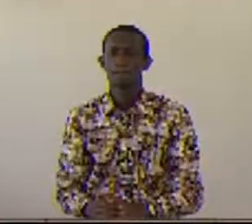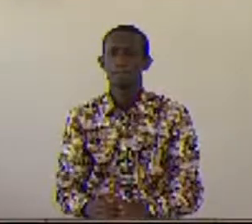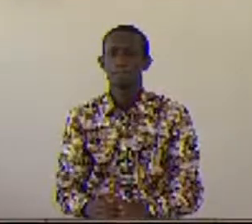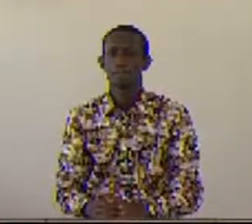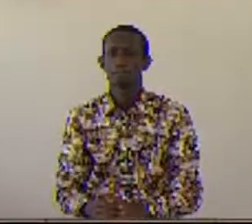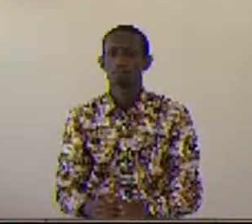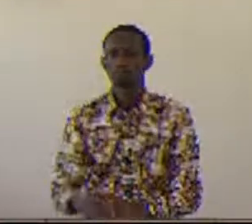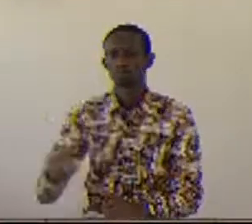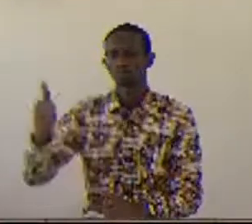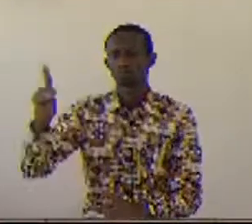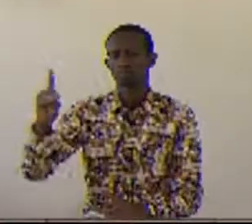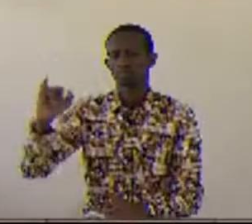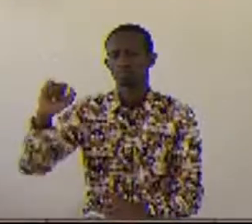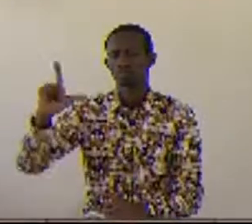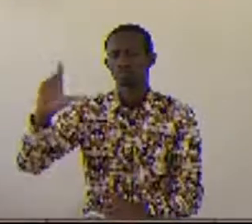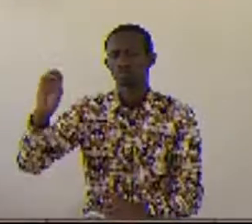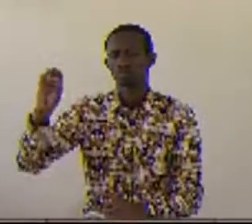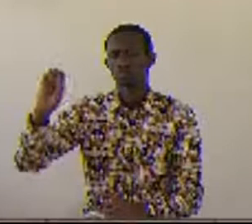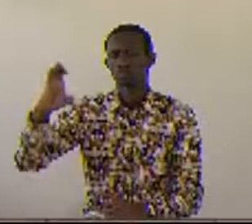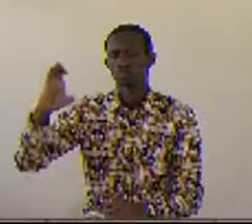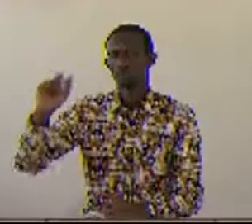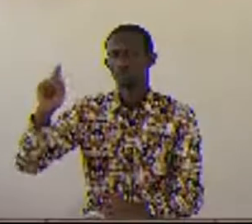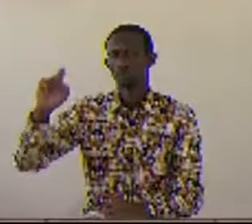delocalized electrons.